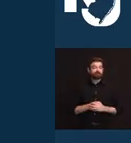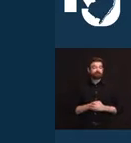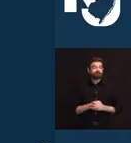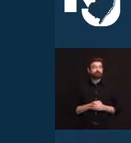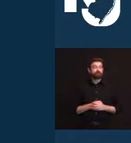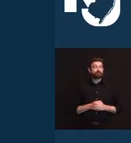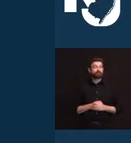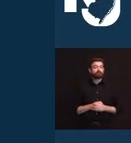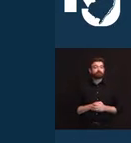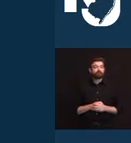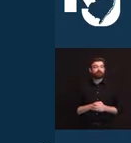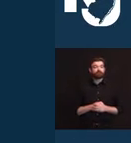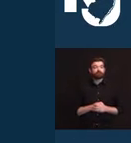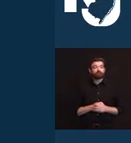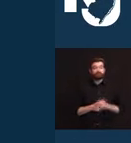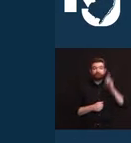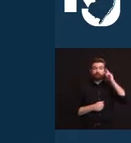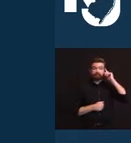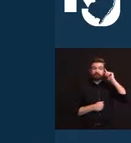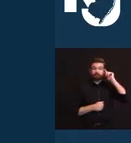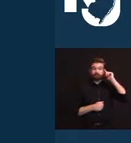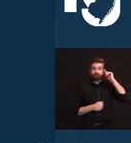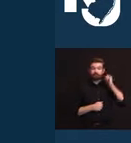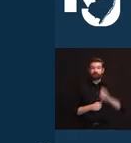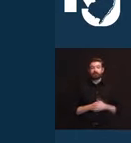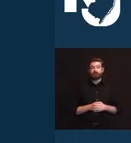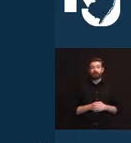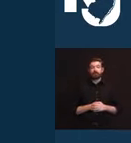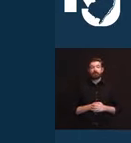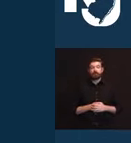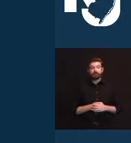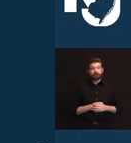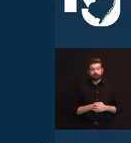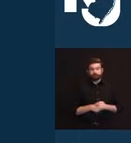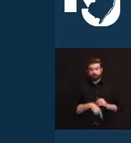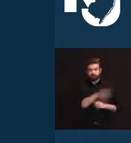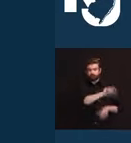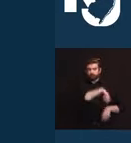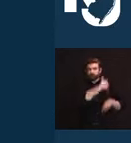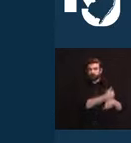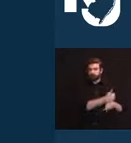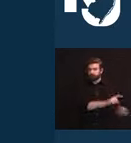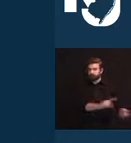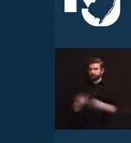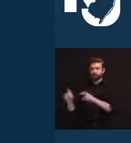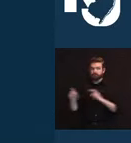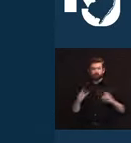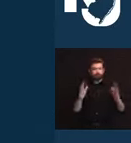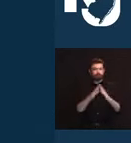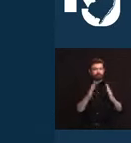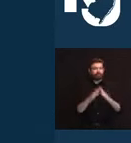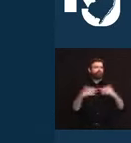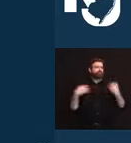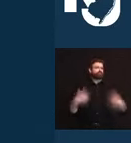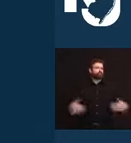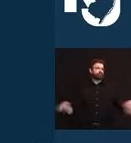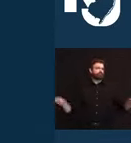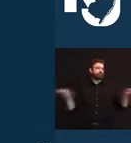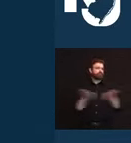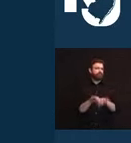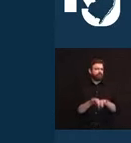and especially with our partners in the faith community, is a huge step forward. COVID-19 has had a disproportionate impact, as you hear